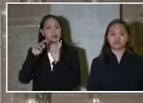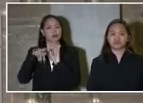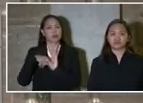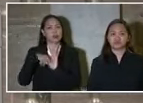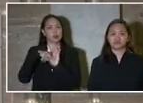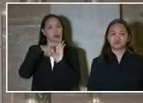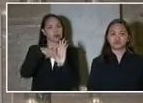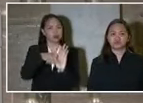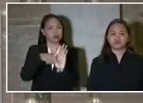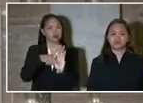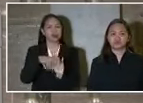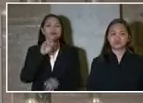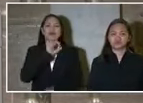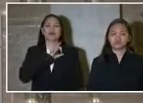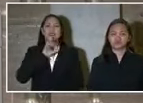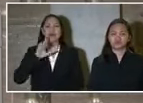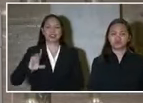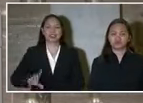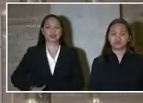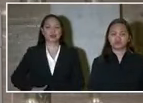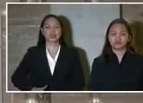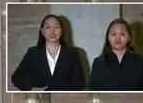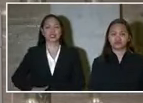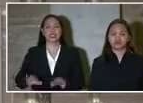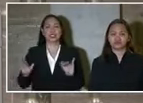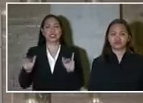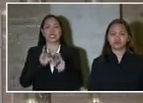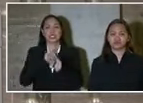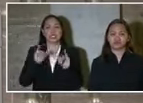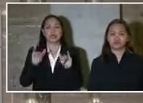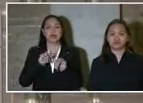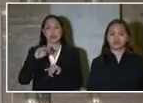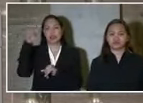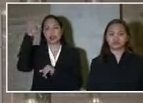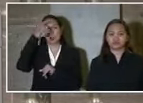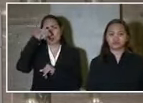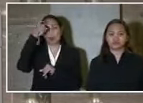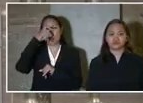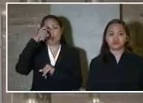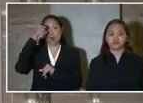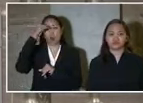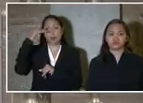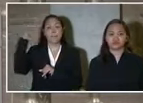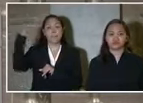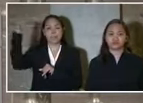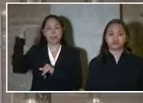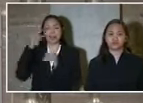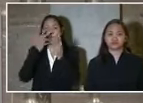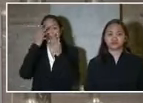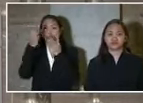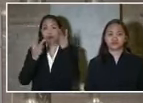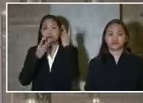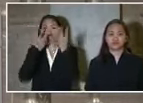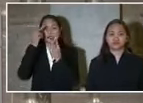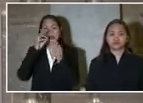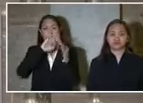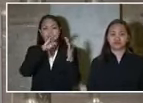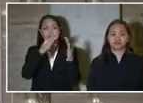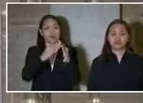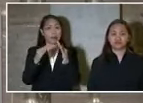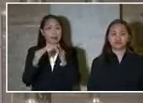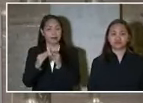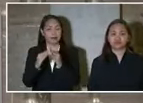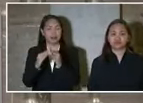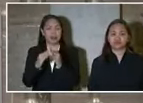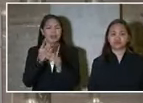Epiphany of the Lord. Like the Magi who visited Bethlehem and saw